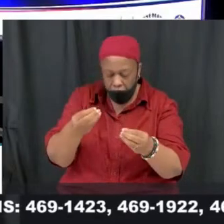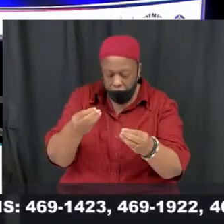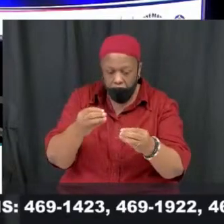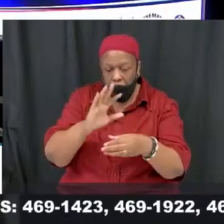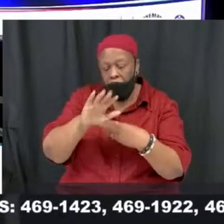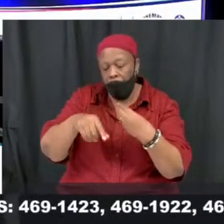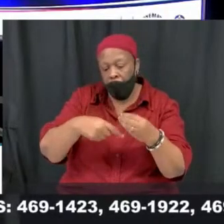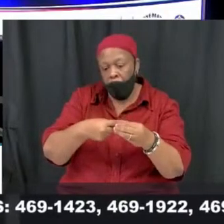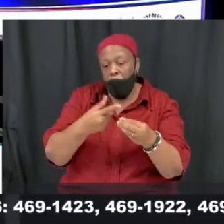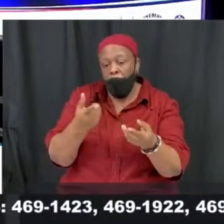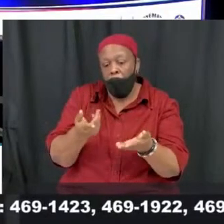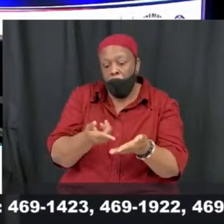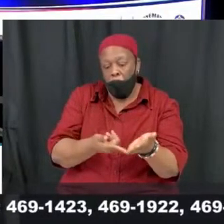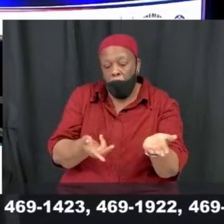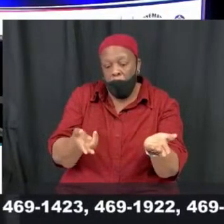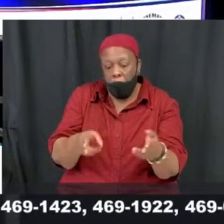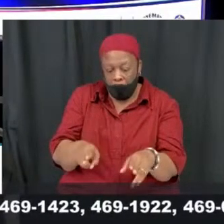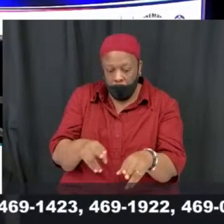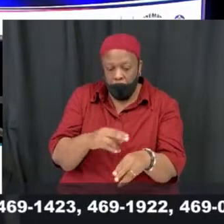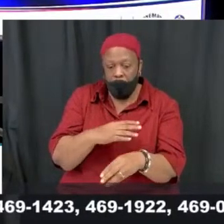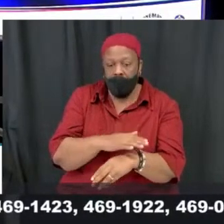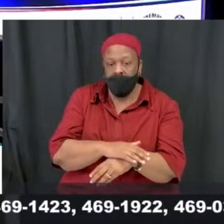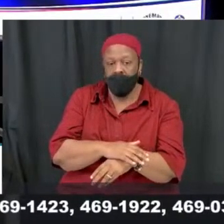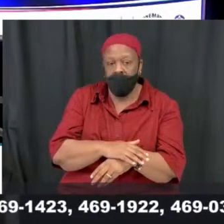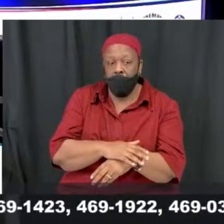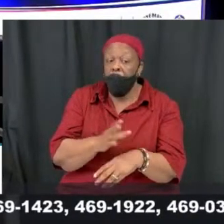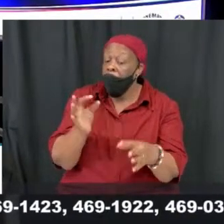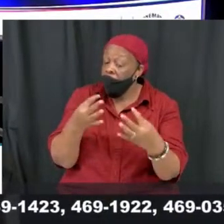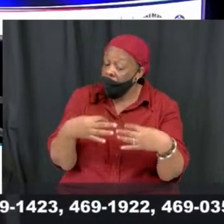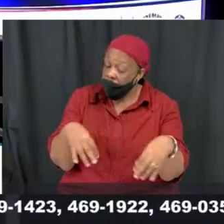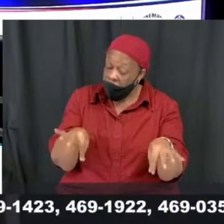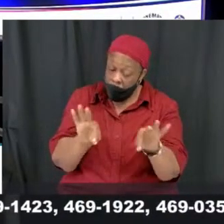what's happening, because it is important to you and